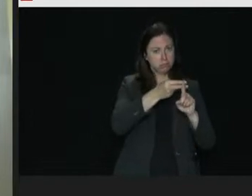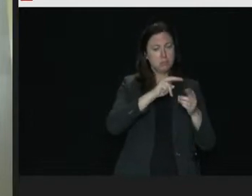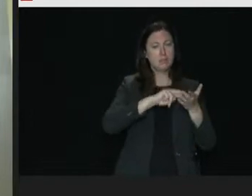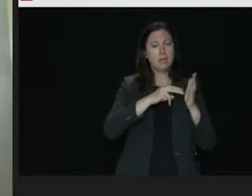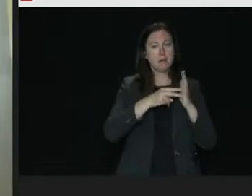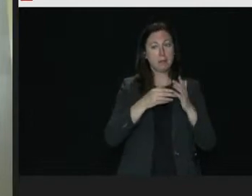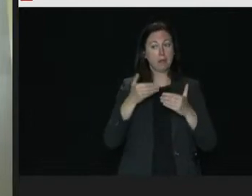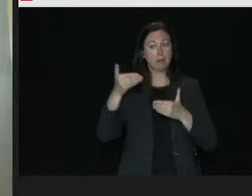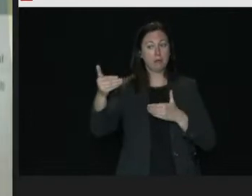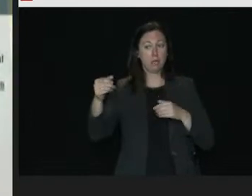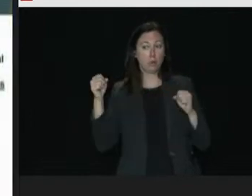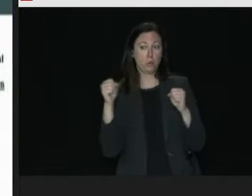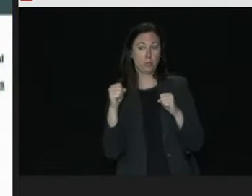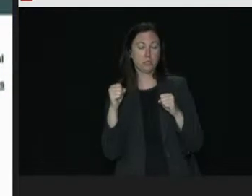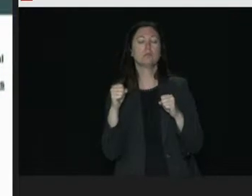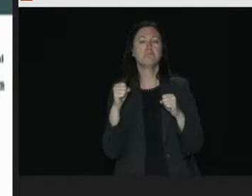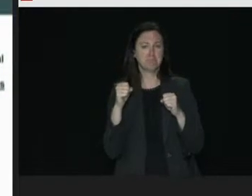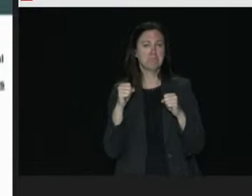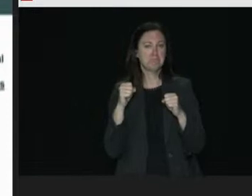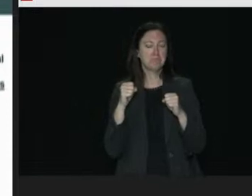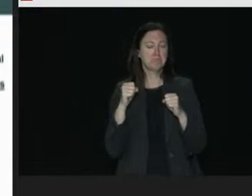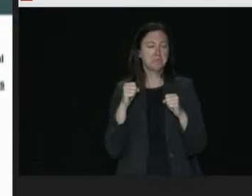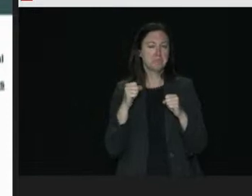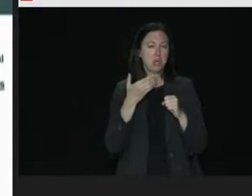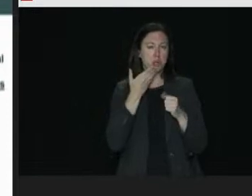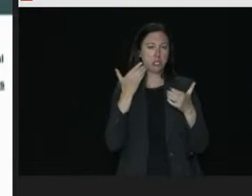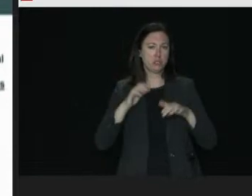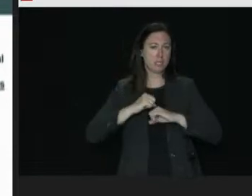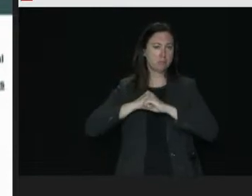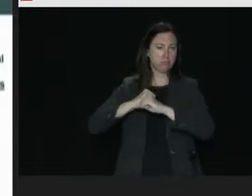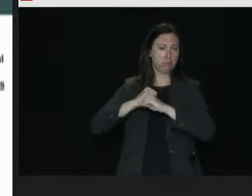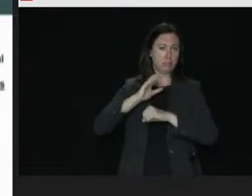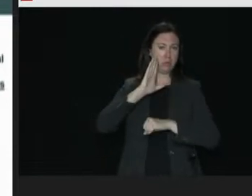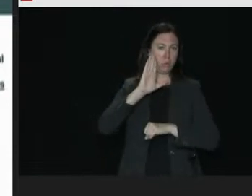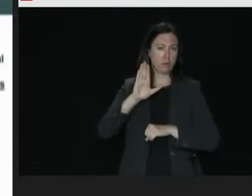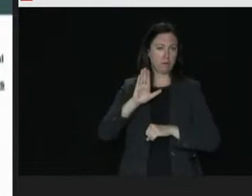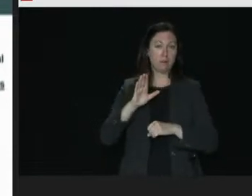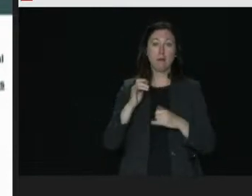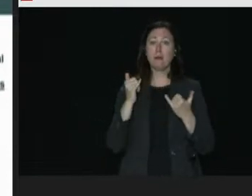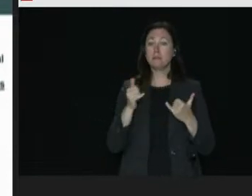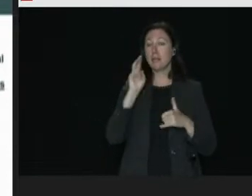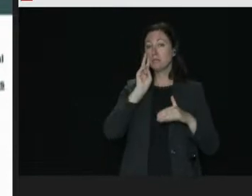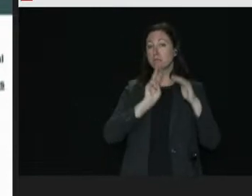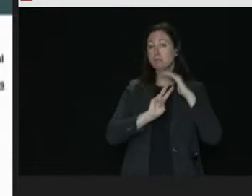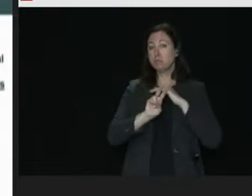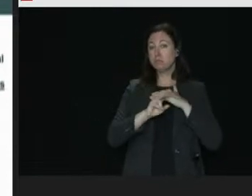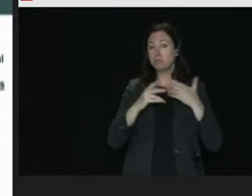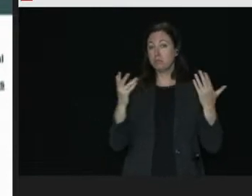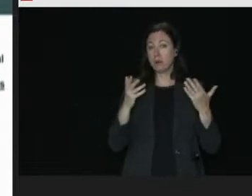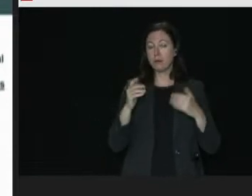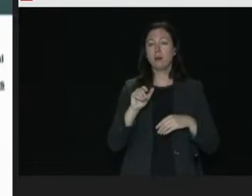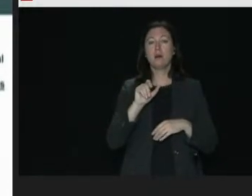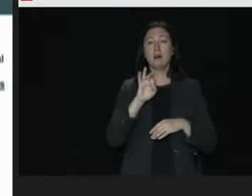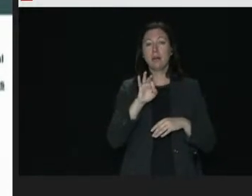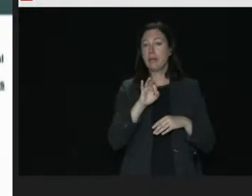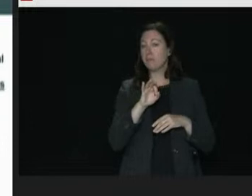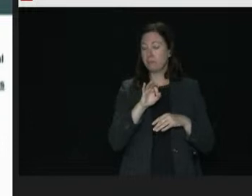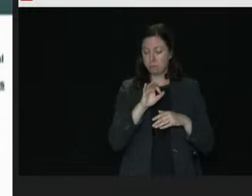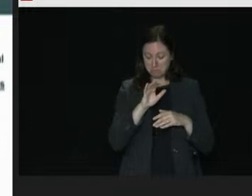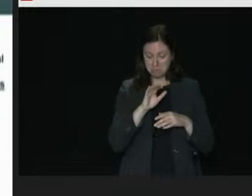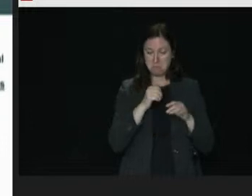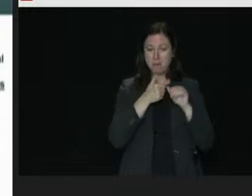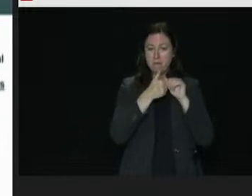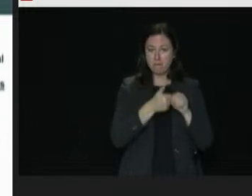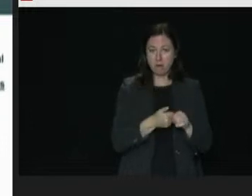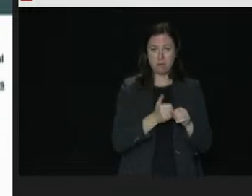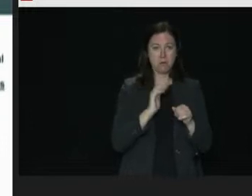going into the respiratory infection season. And today's modeling update shows that by maintaining basic and less restrictive